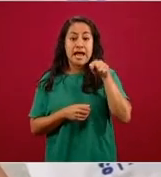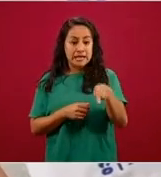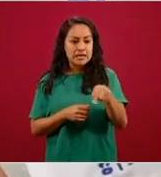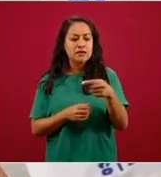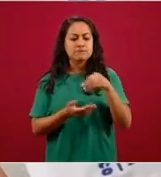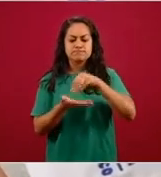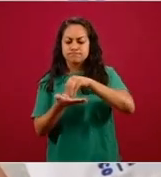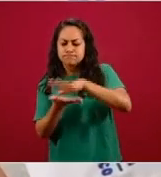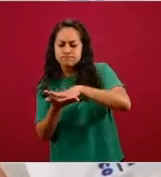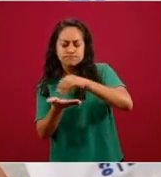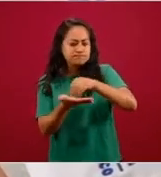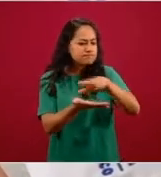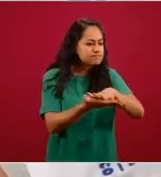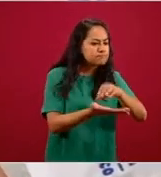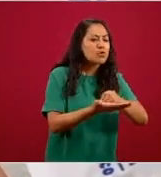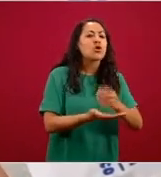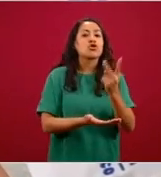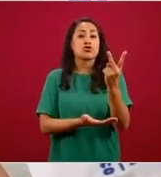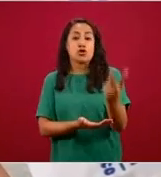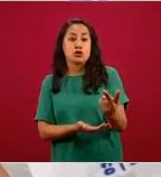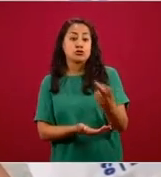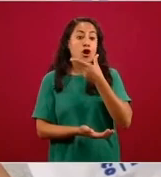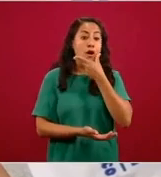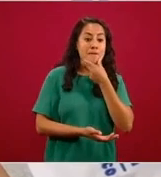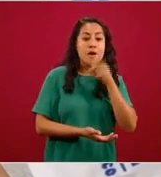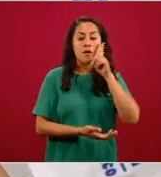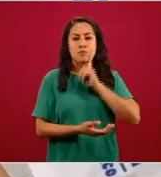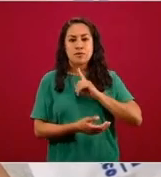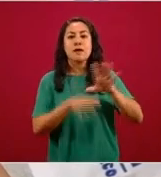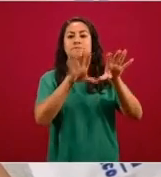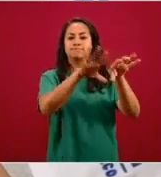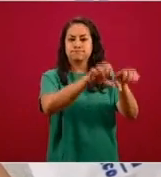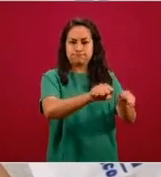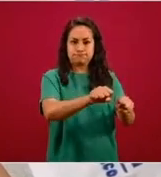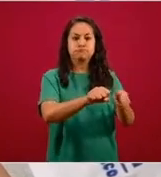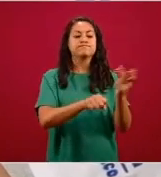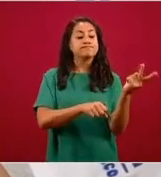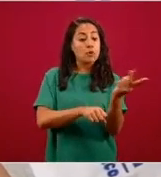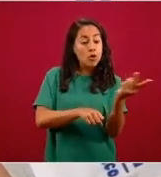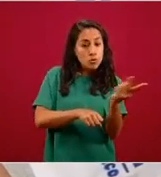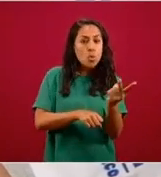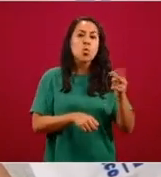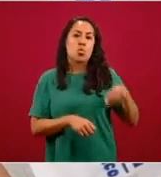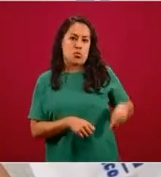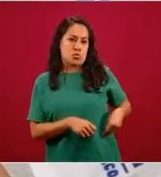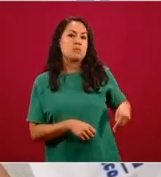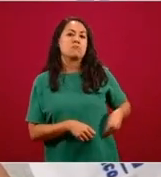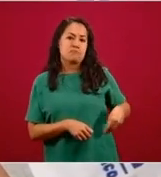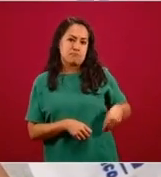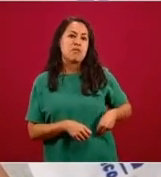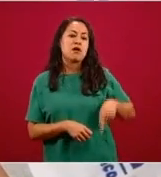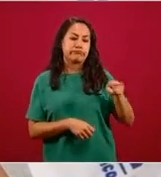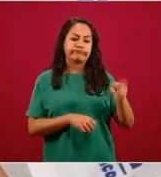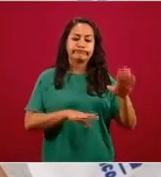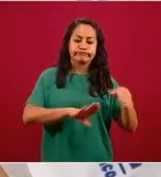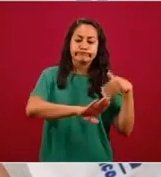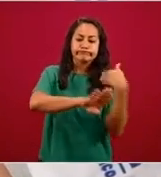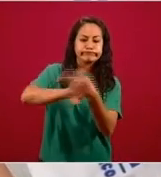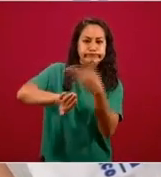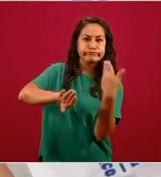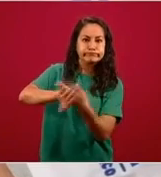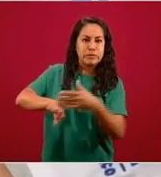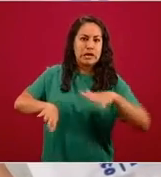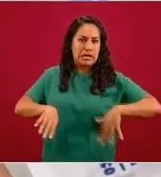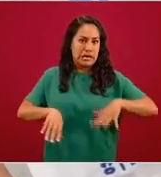Prosecutor's Office of Mexico City solicited and obtained information regarding the two